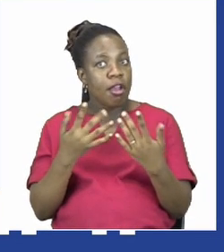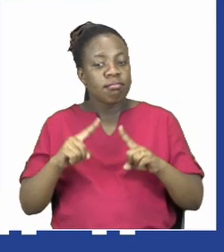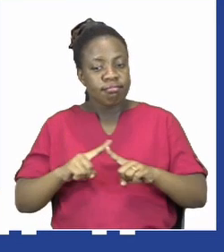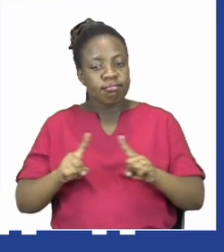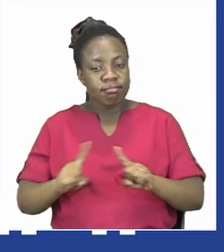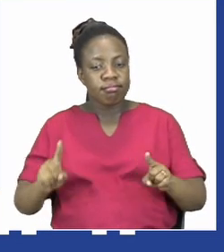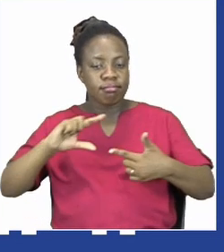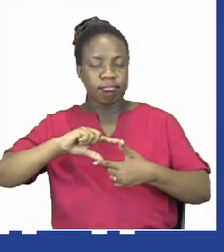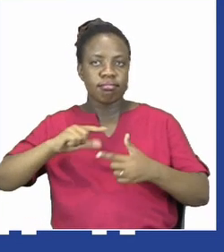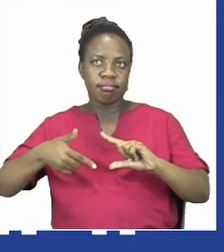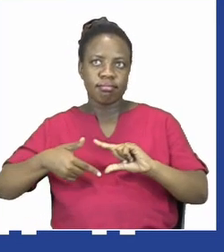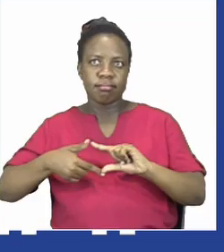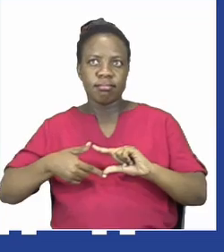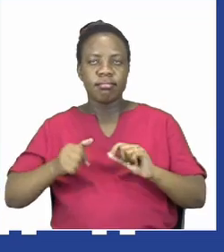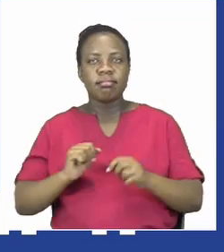and geometry.